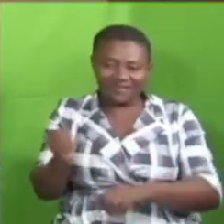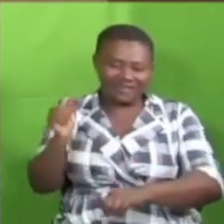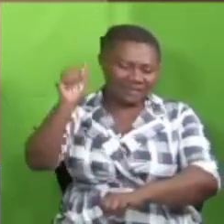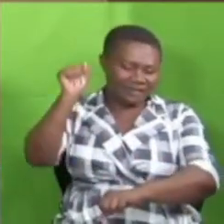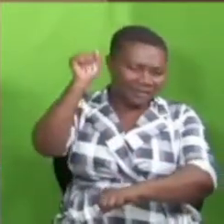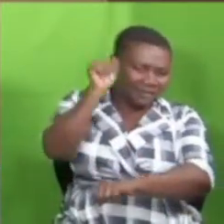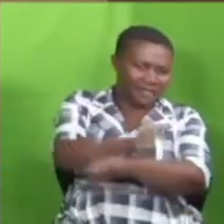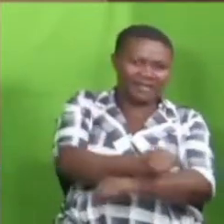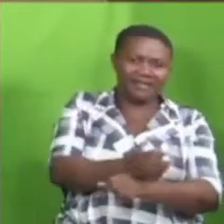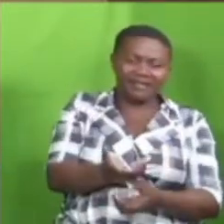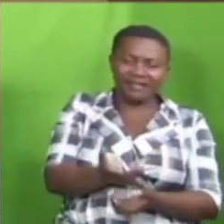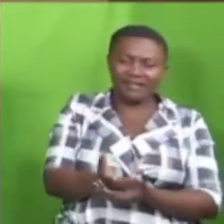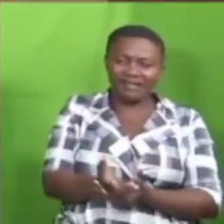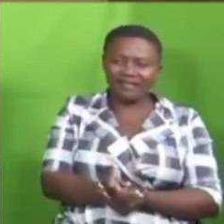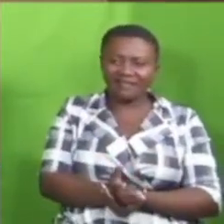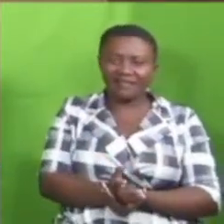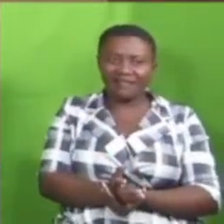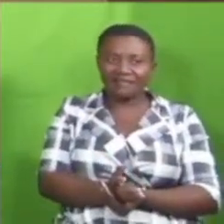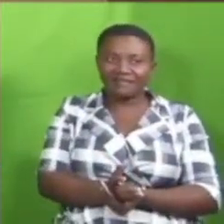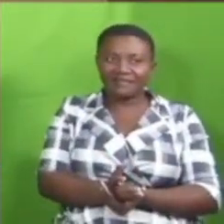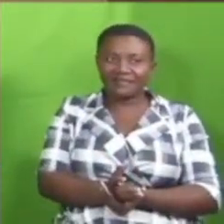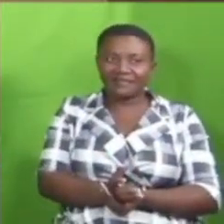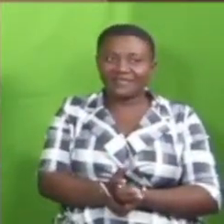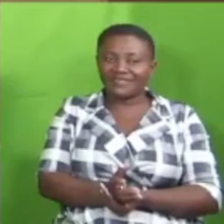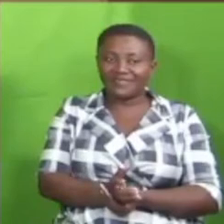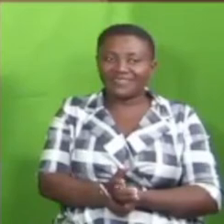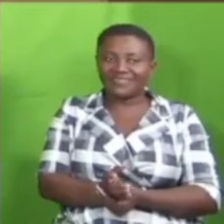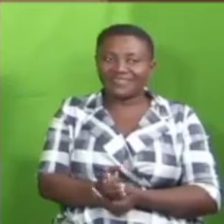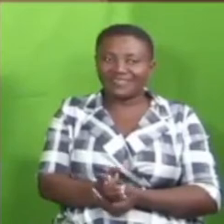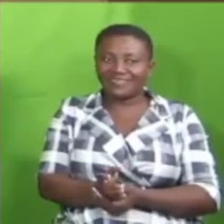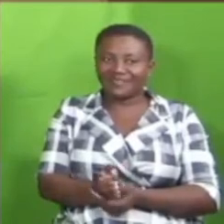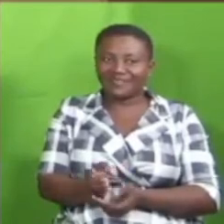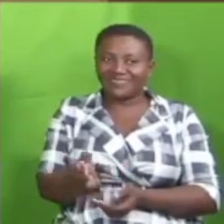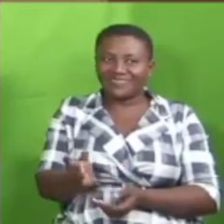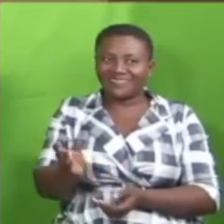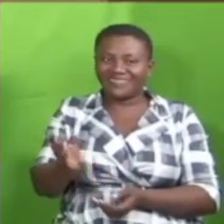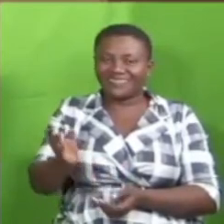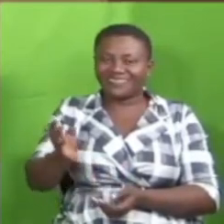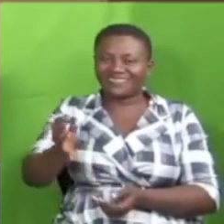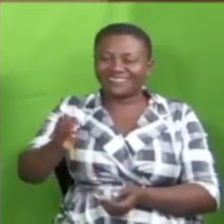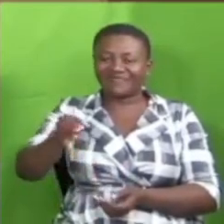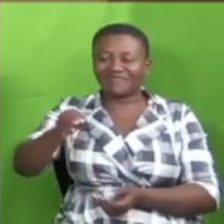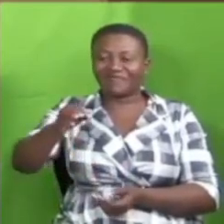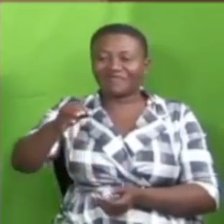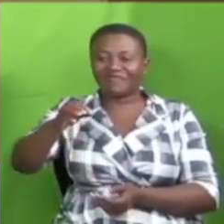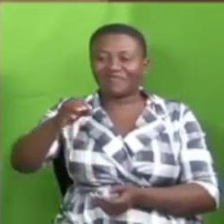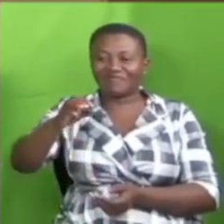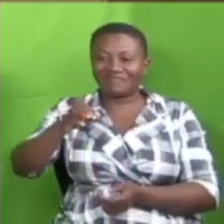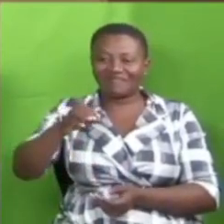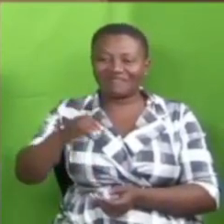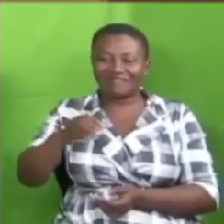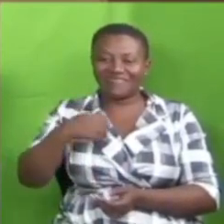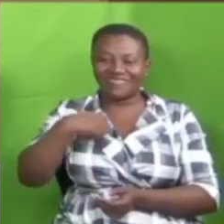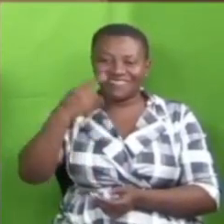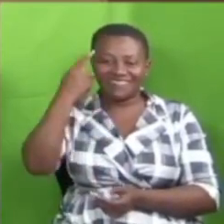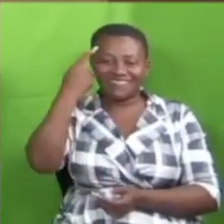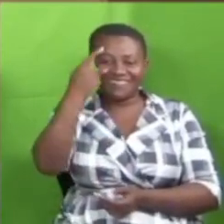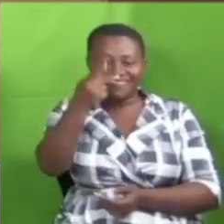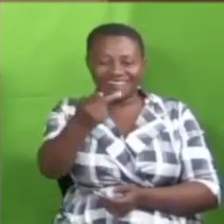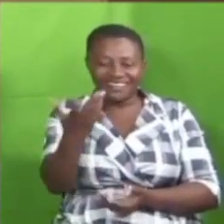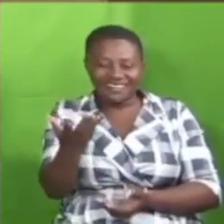Sifi. And actually, before the election, I was passing through the constituency one day and I saw the